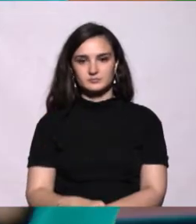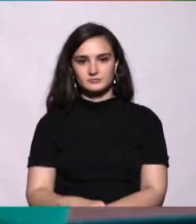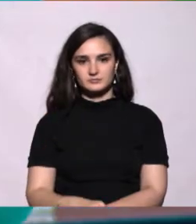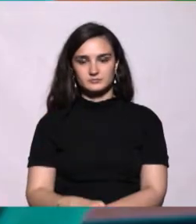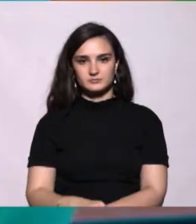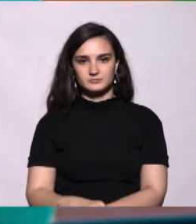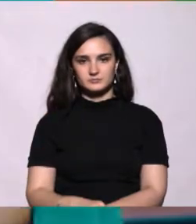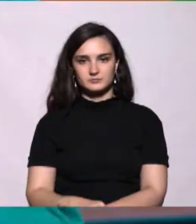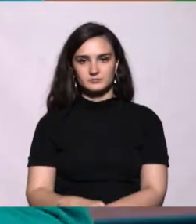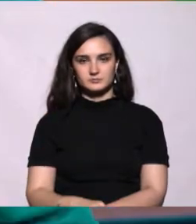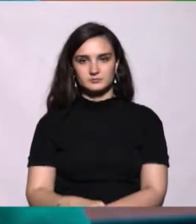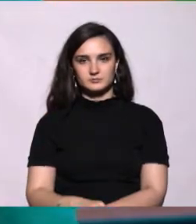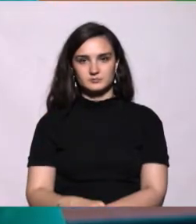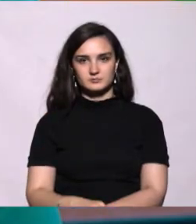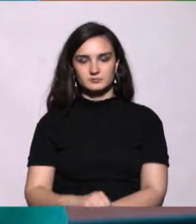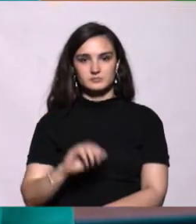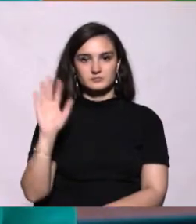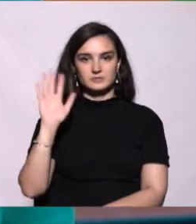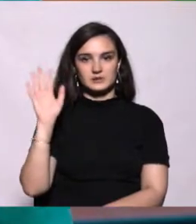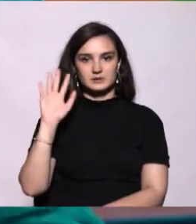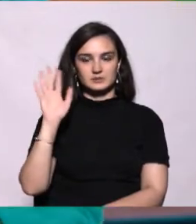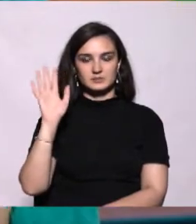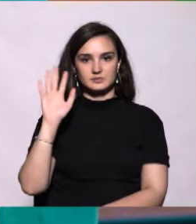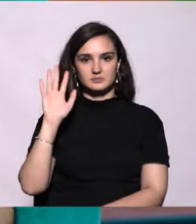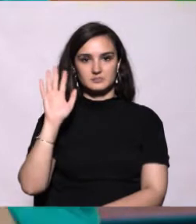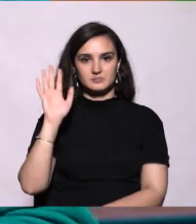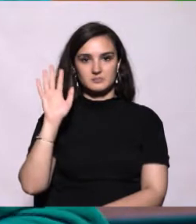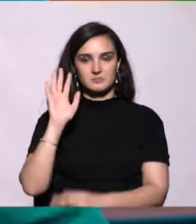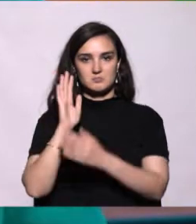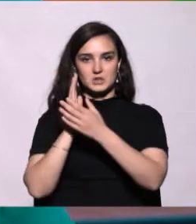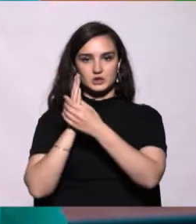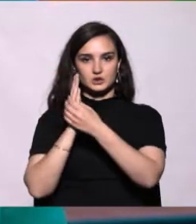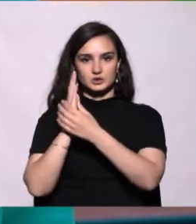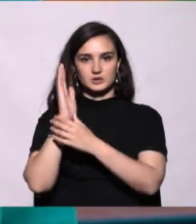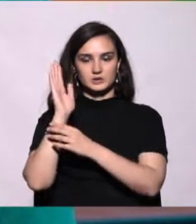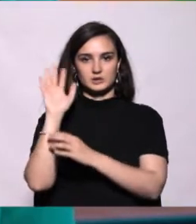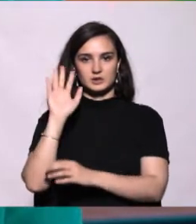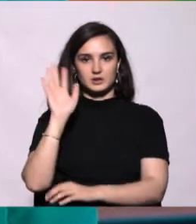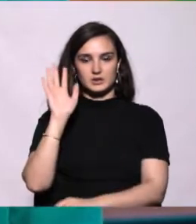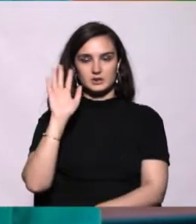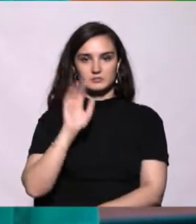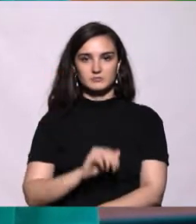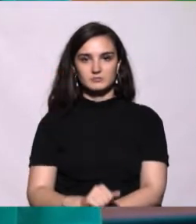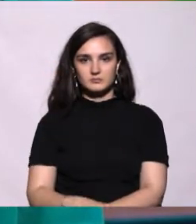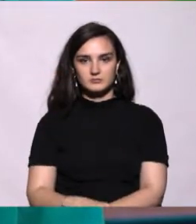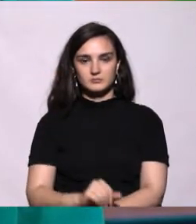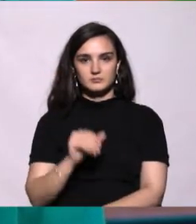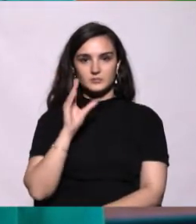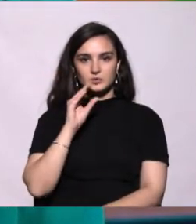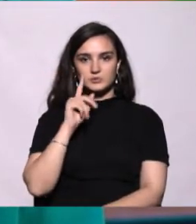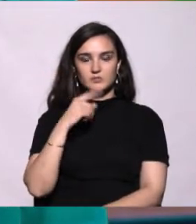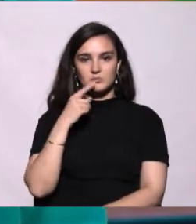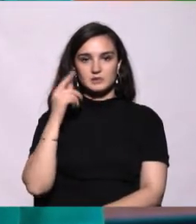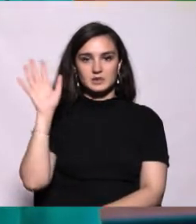Anu, Helis AS Natsili Aris Hand. Majidan Hand. And when we say